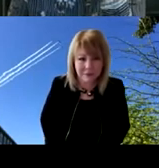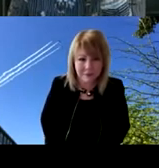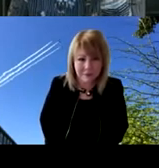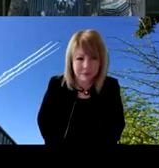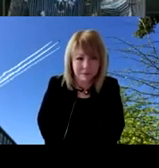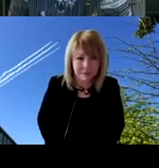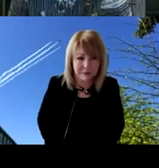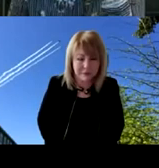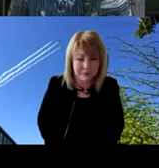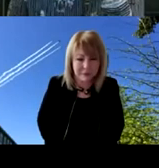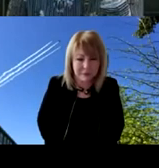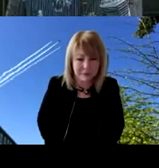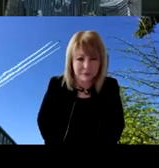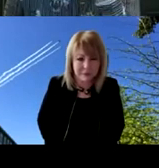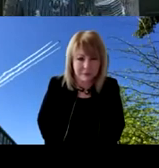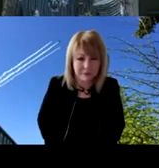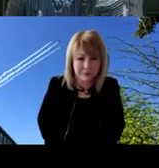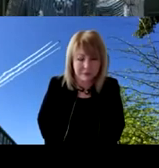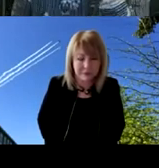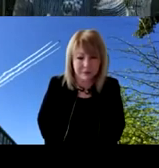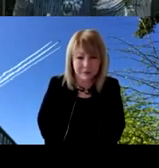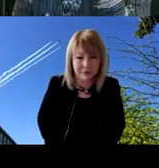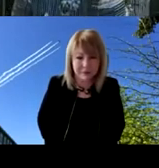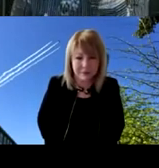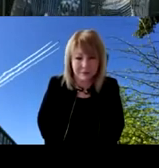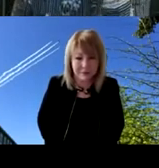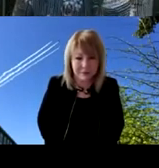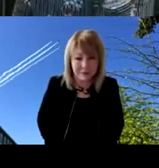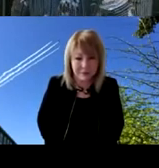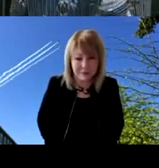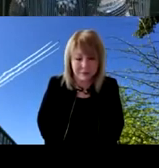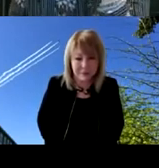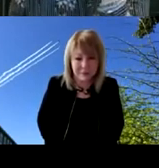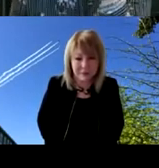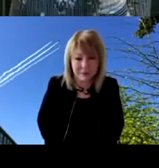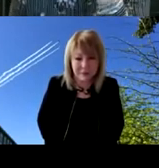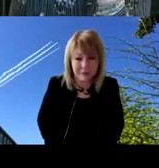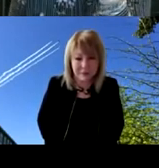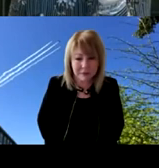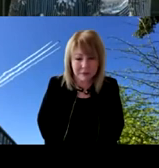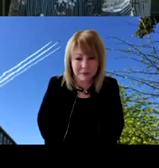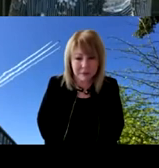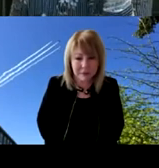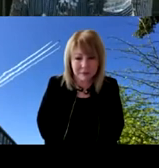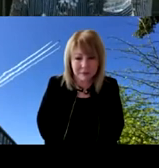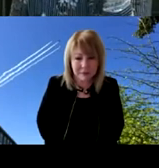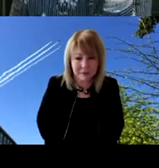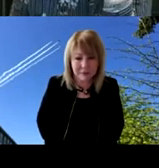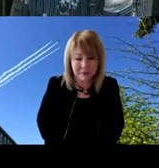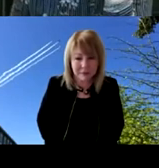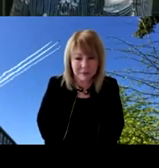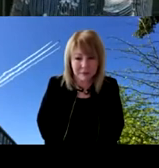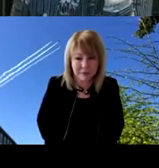So just briefly, I recognize that this afternoon, we're probably all coming into this this time together